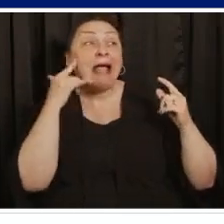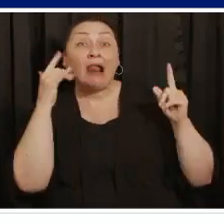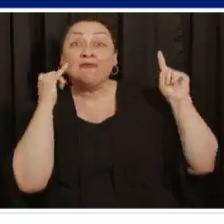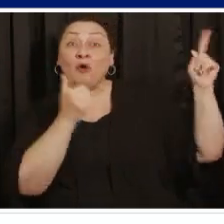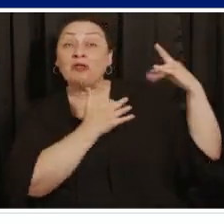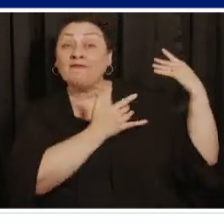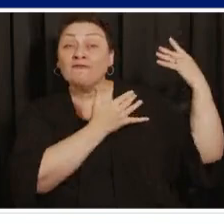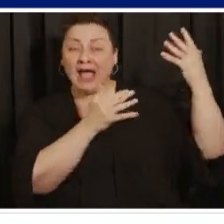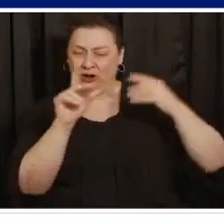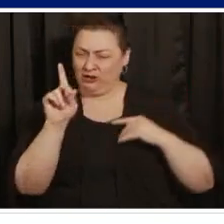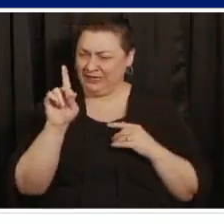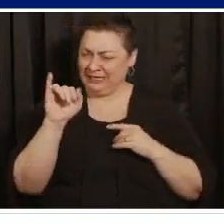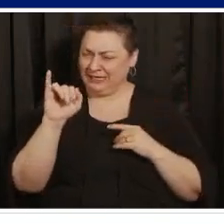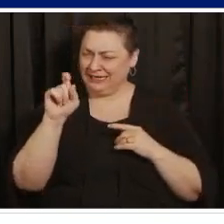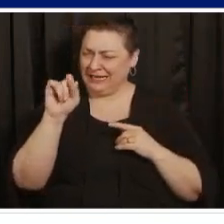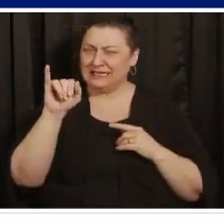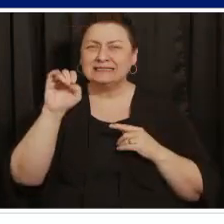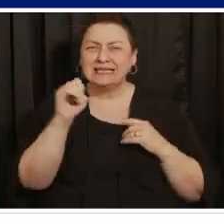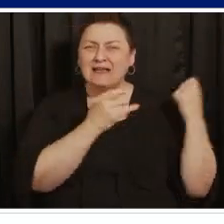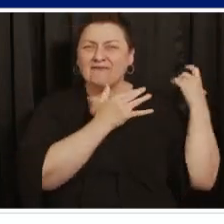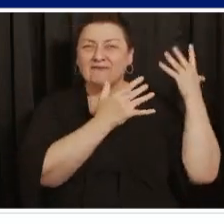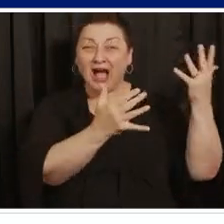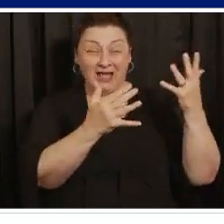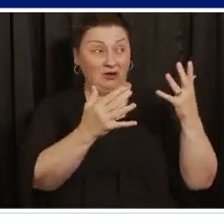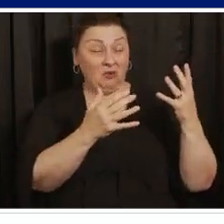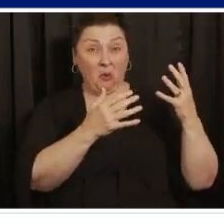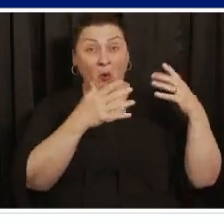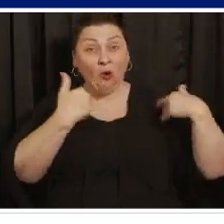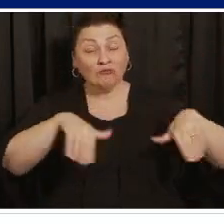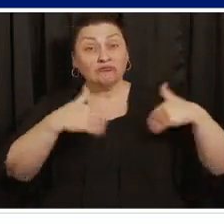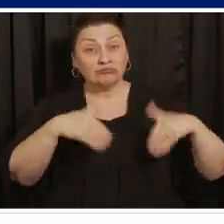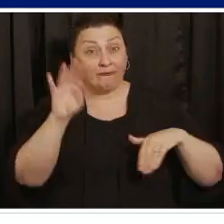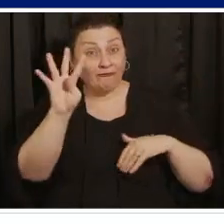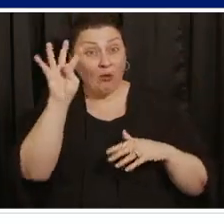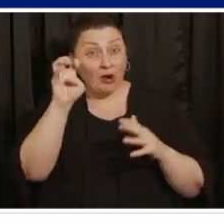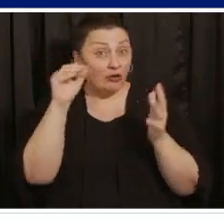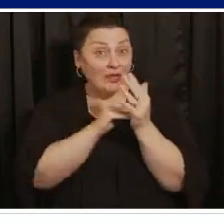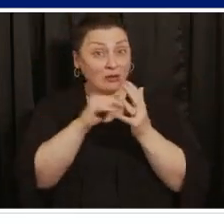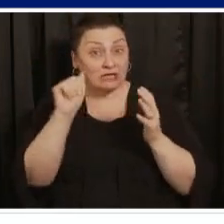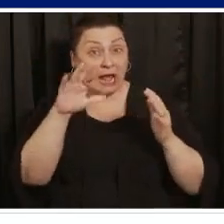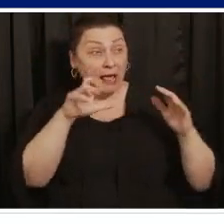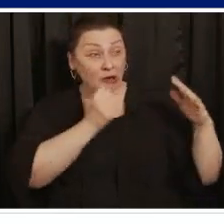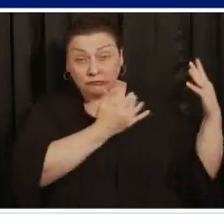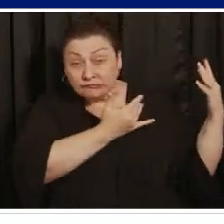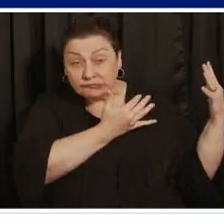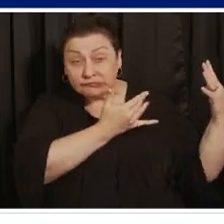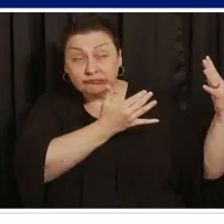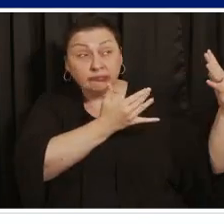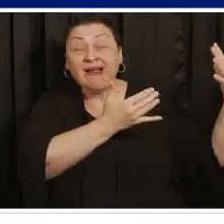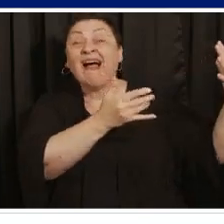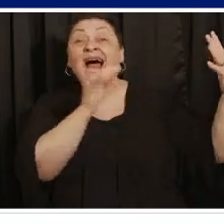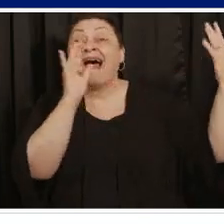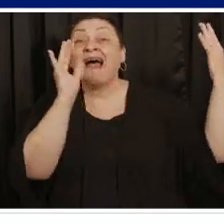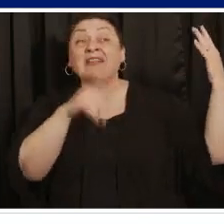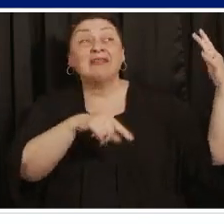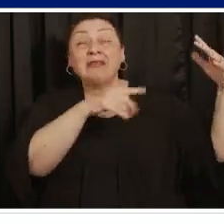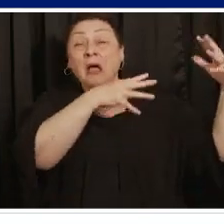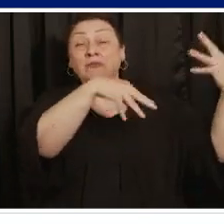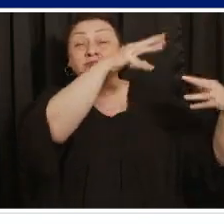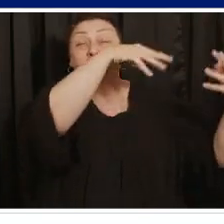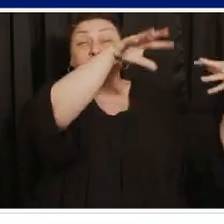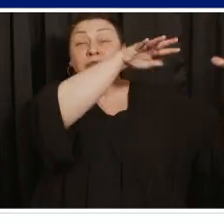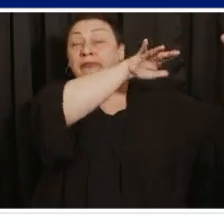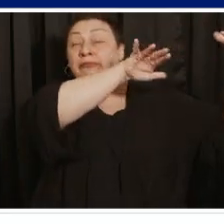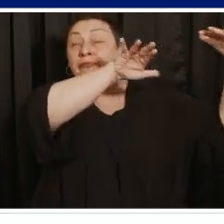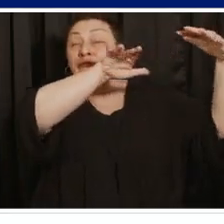Fire, over 400,000 acres. And as a result, many Coloradans are experiencing symptoms of the bad air, and unfortunately